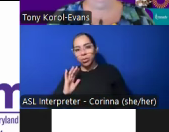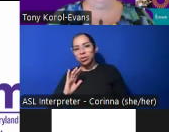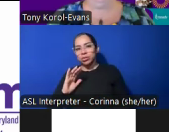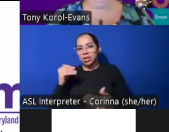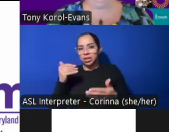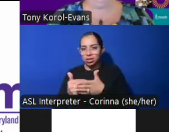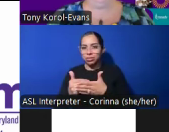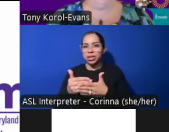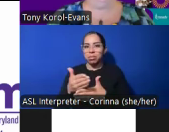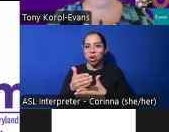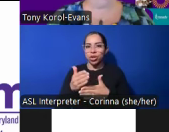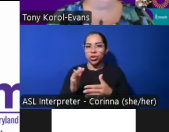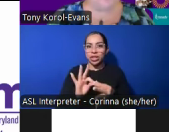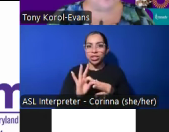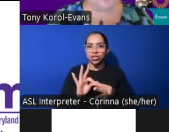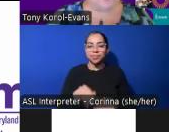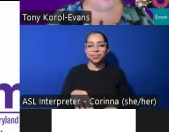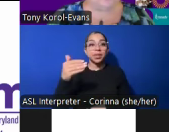so we go on to the next slide.